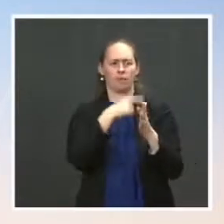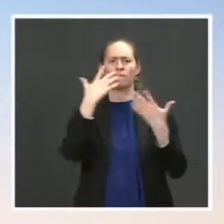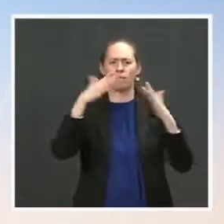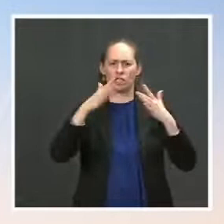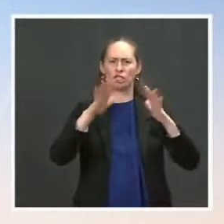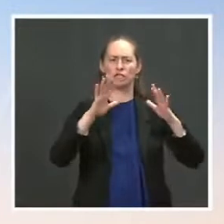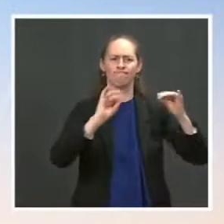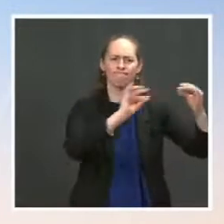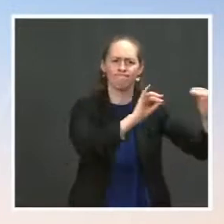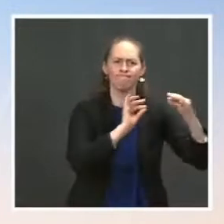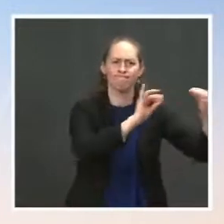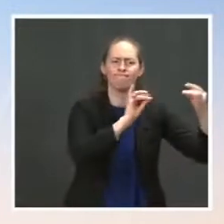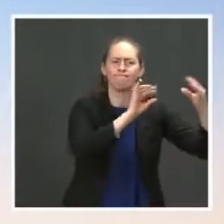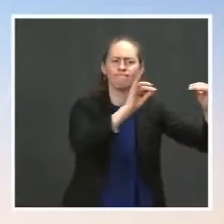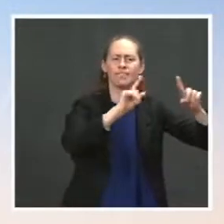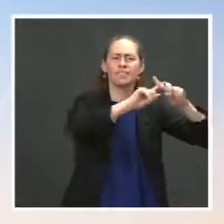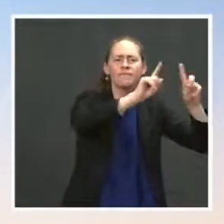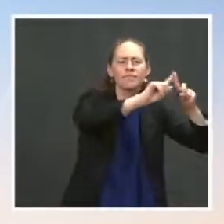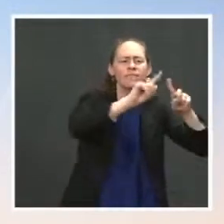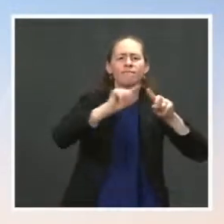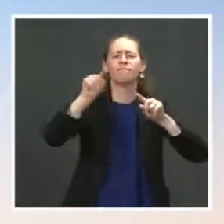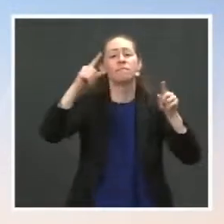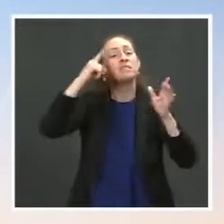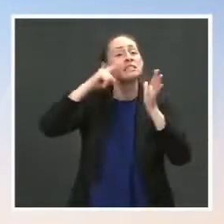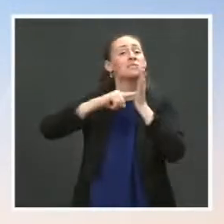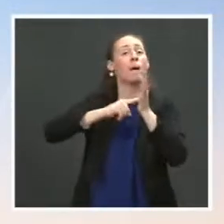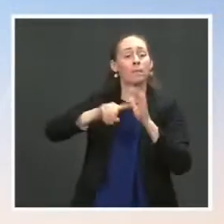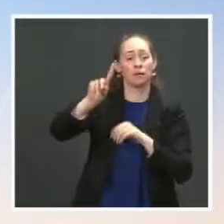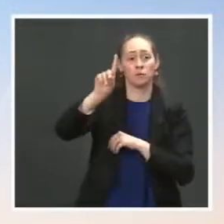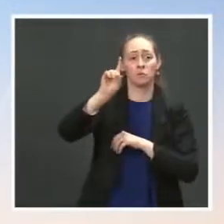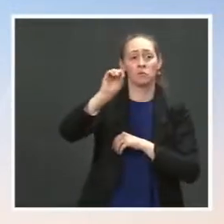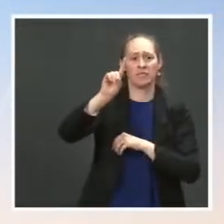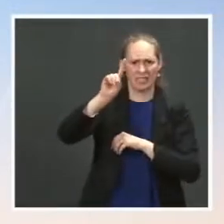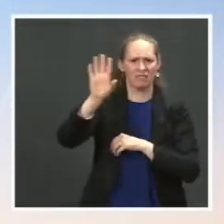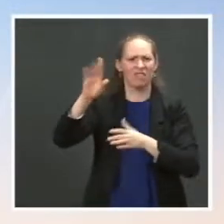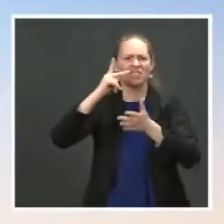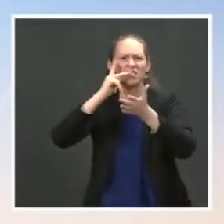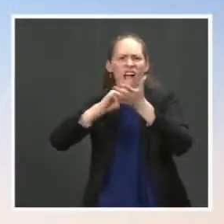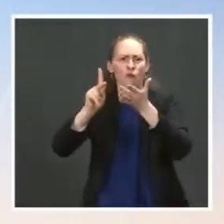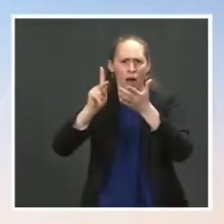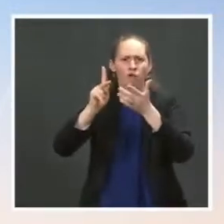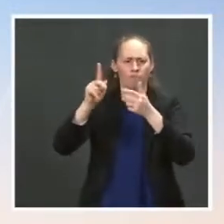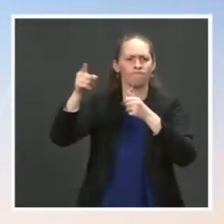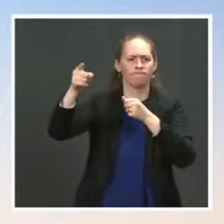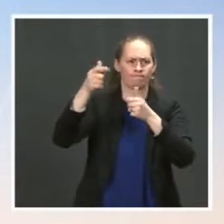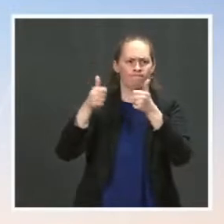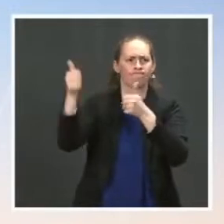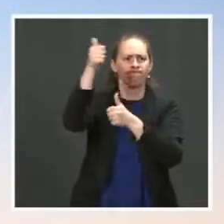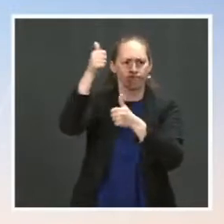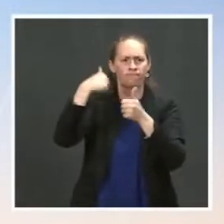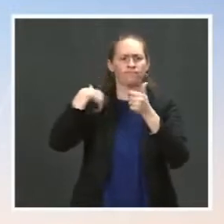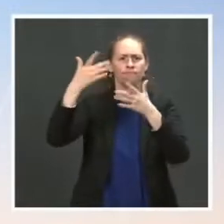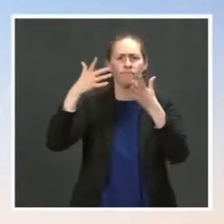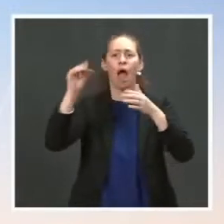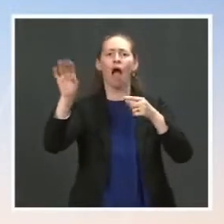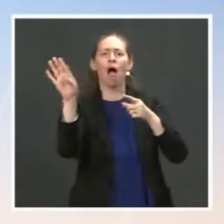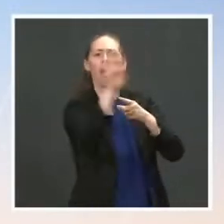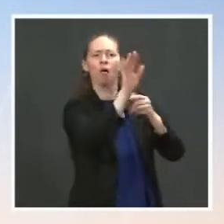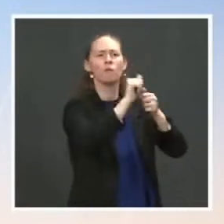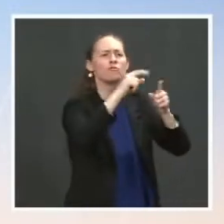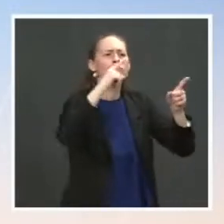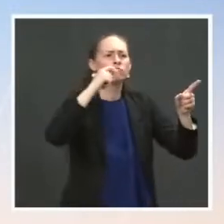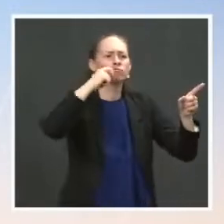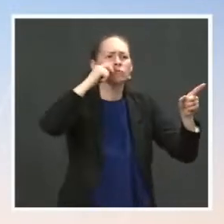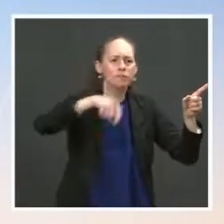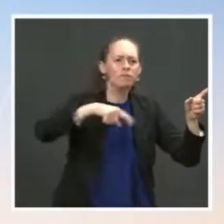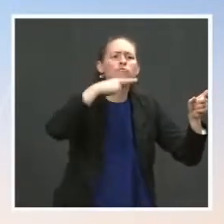defense secretary level just last week with the Russians. There was also a call done by our Secretary